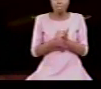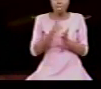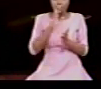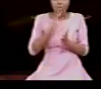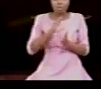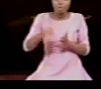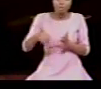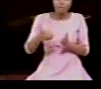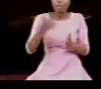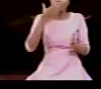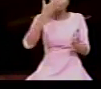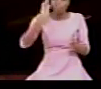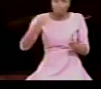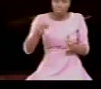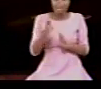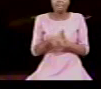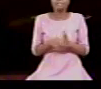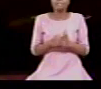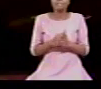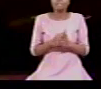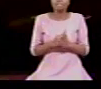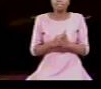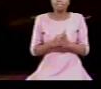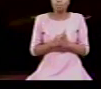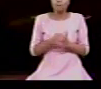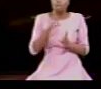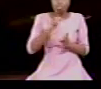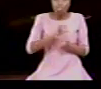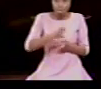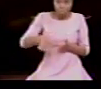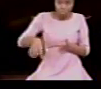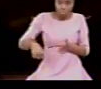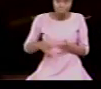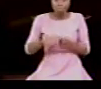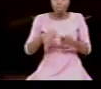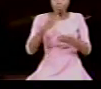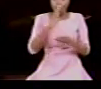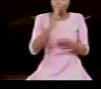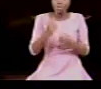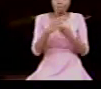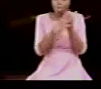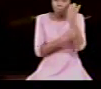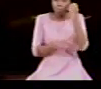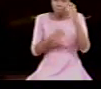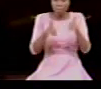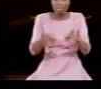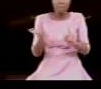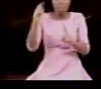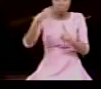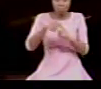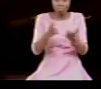you are sowing wretchedness. You are sowing mediocrity. You are sowing to be a pauper until you die.